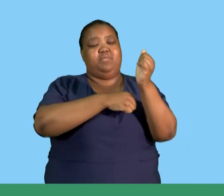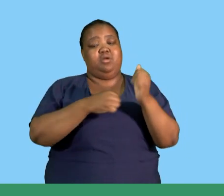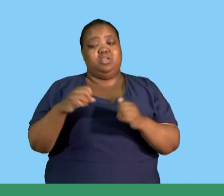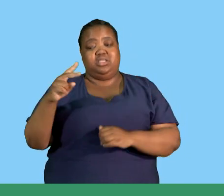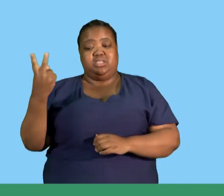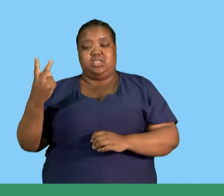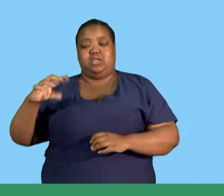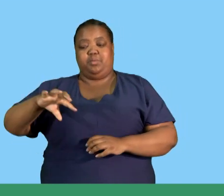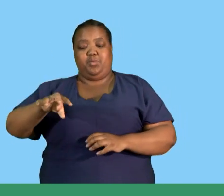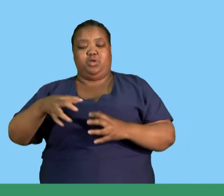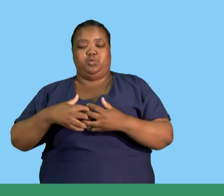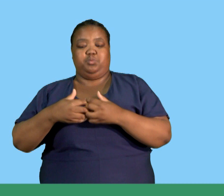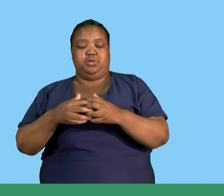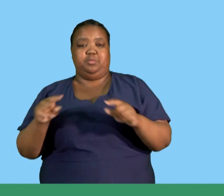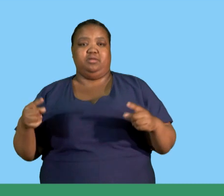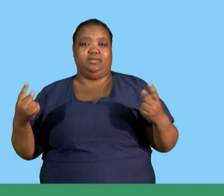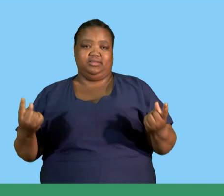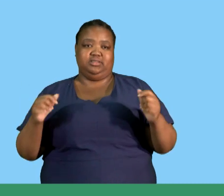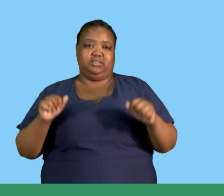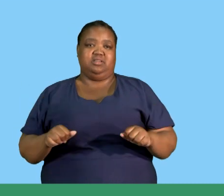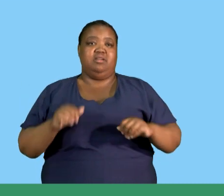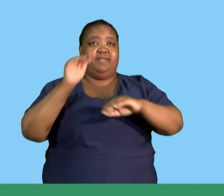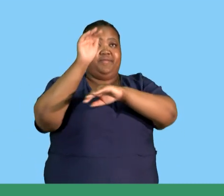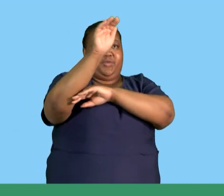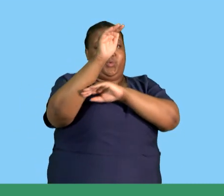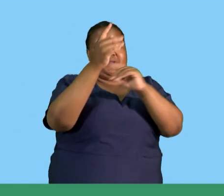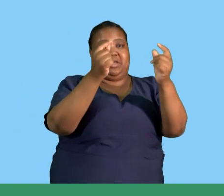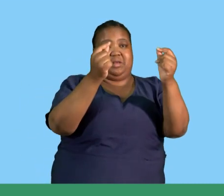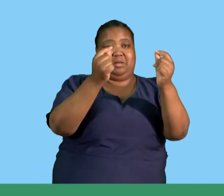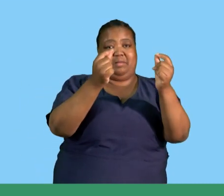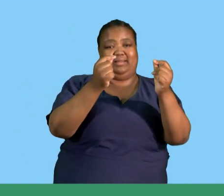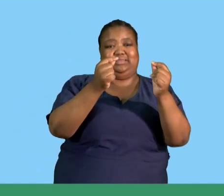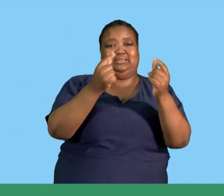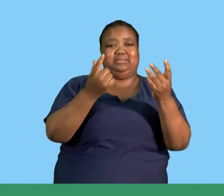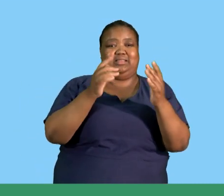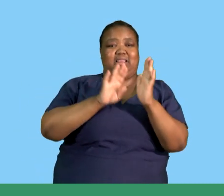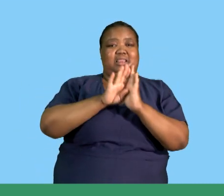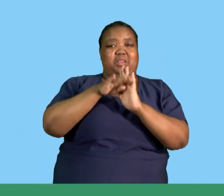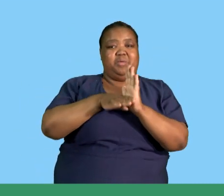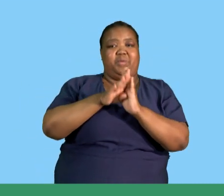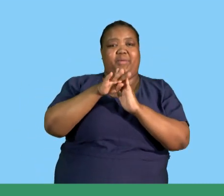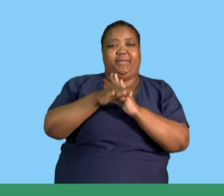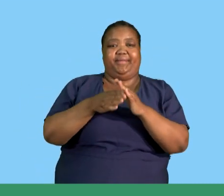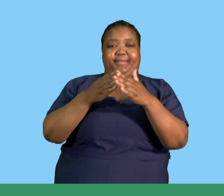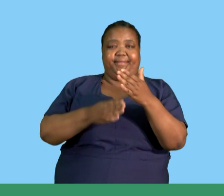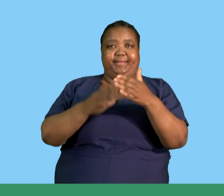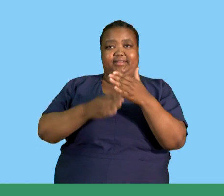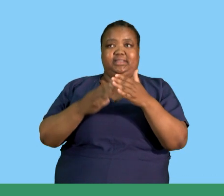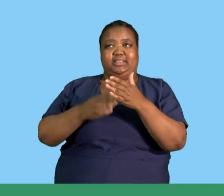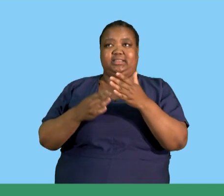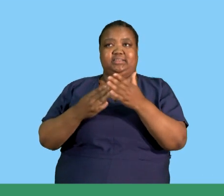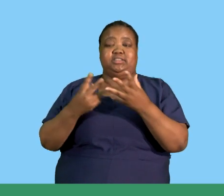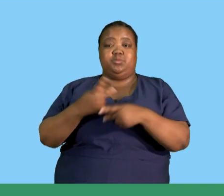branch. Fluctuations in foreign currency are restricting imports. Now, the question